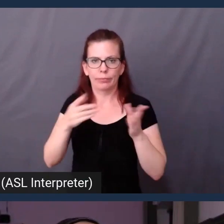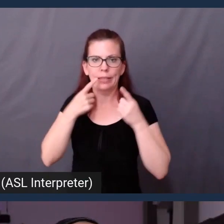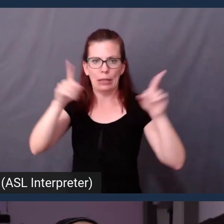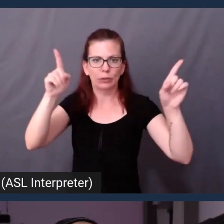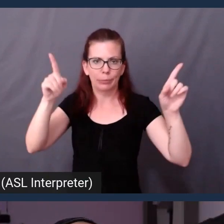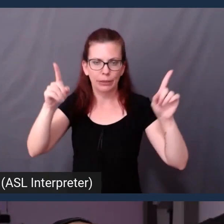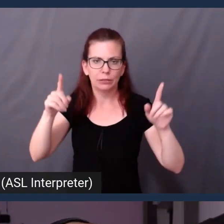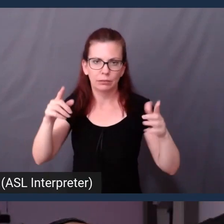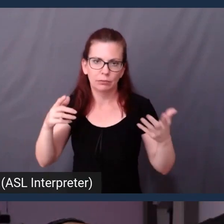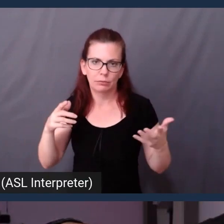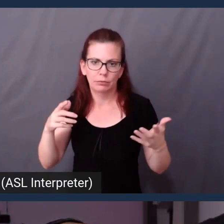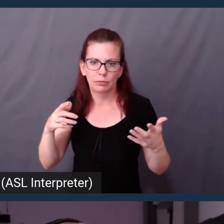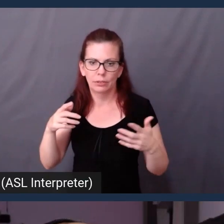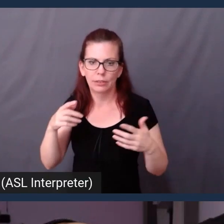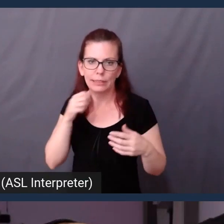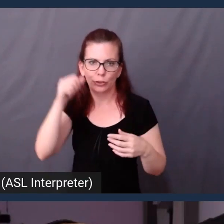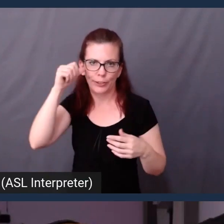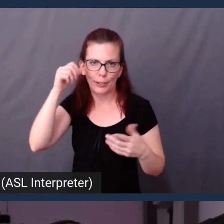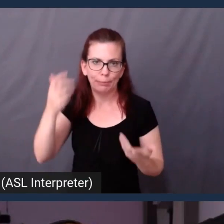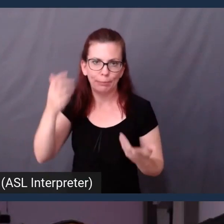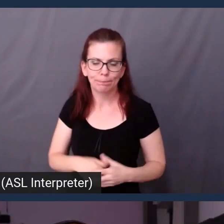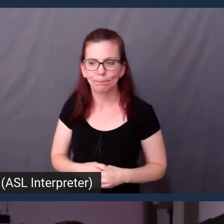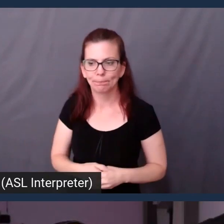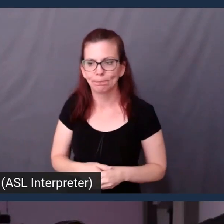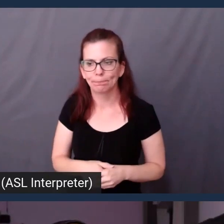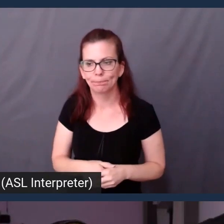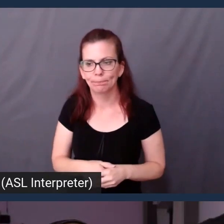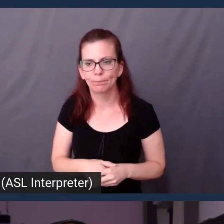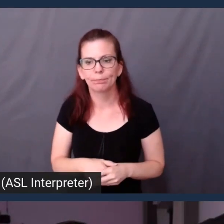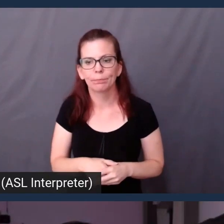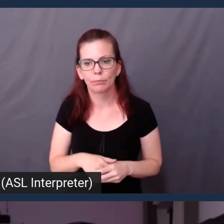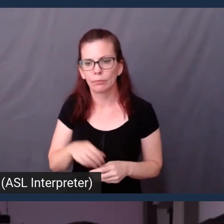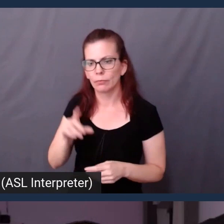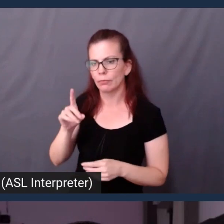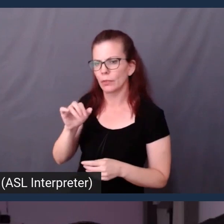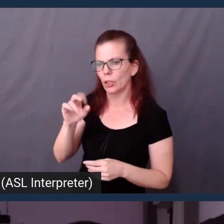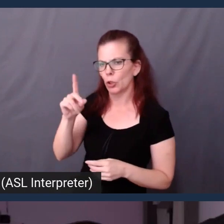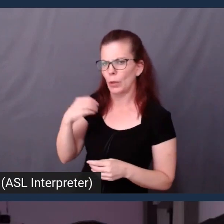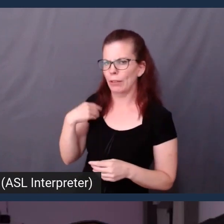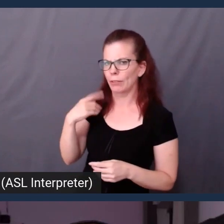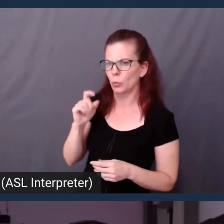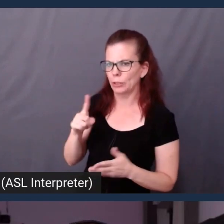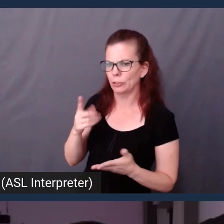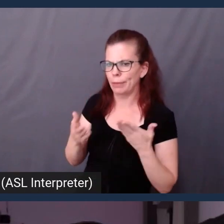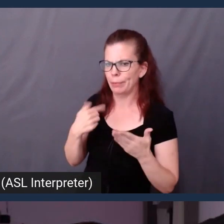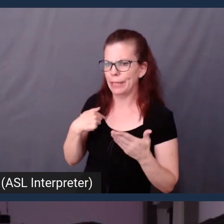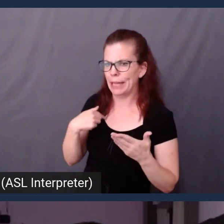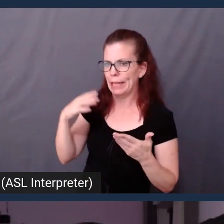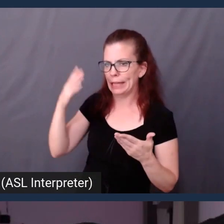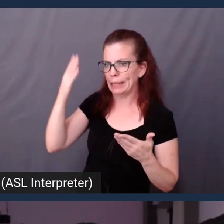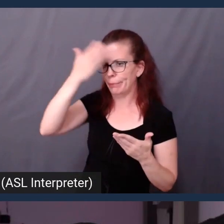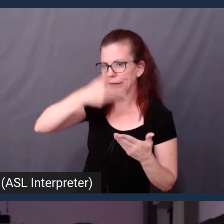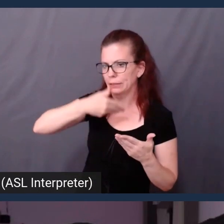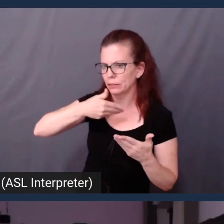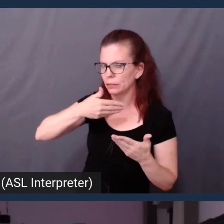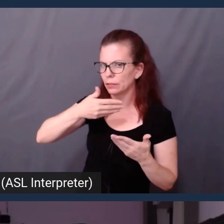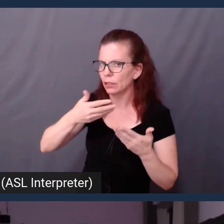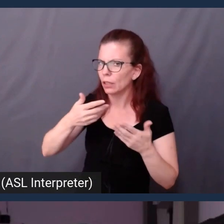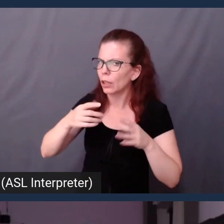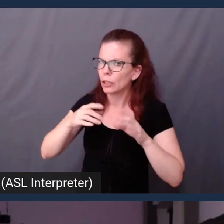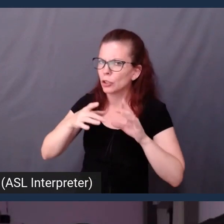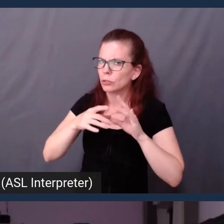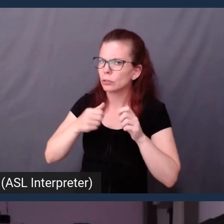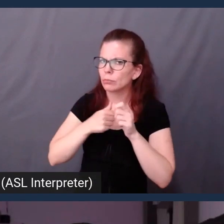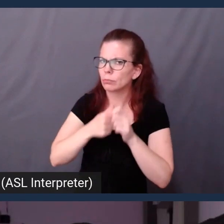of only yesterday. I have a question here. I may have missed this. Based on what metrics are you triggering